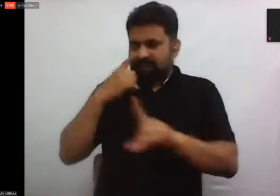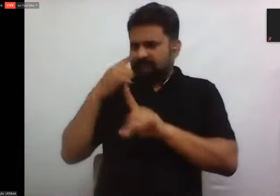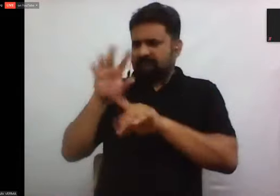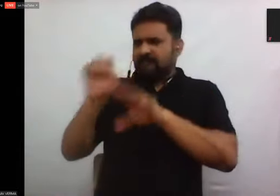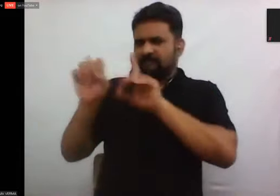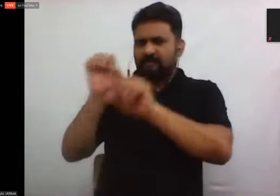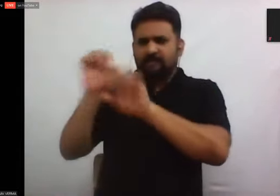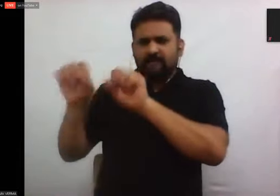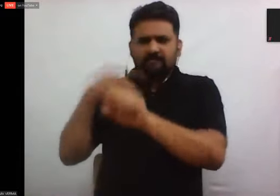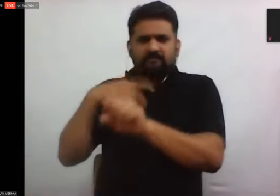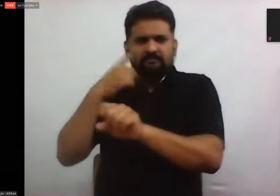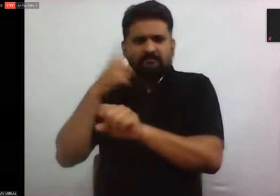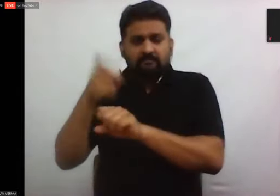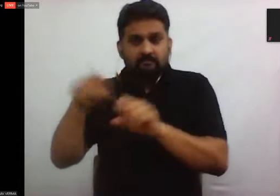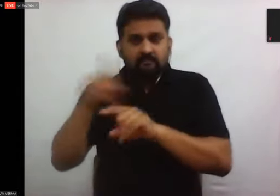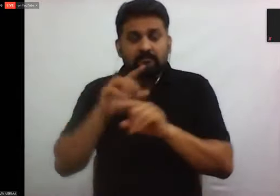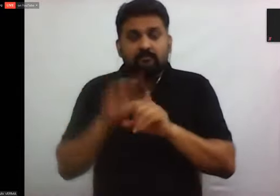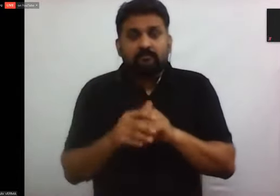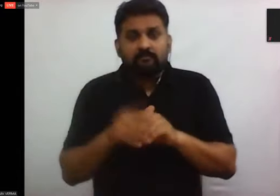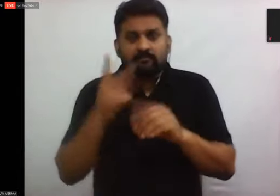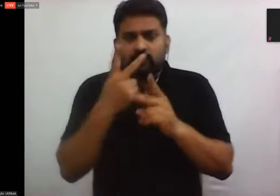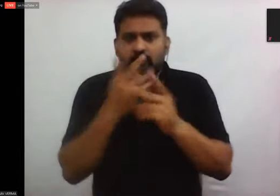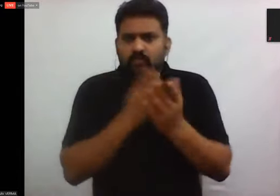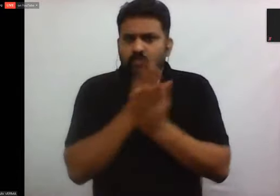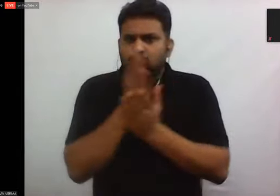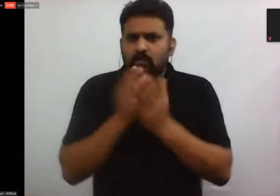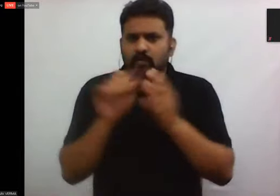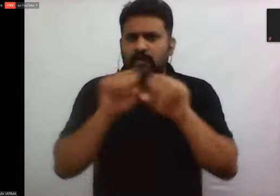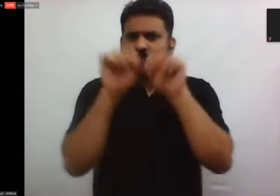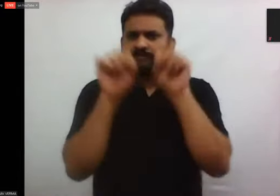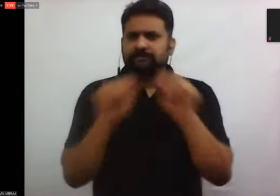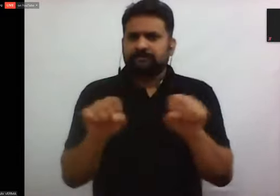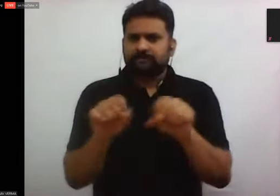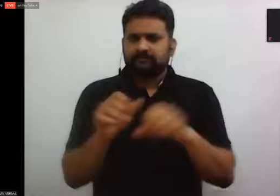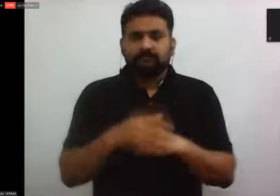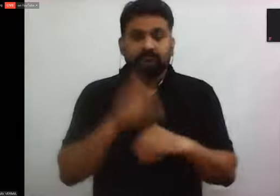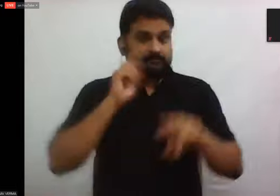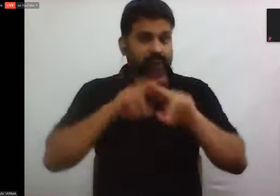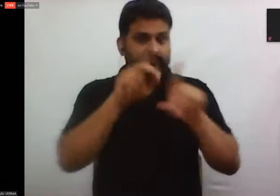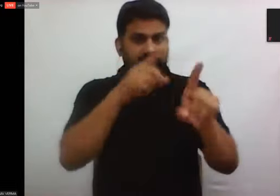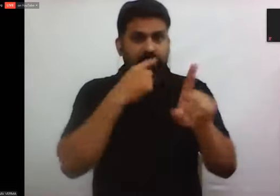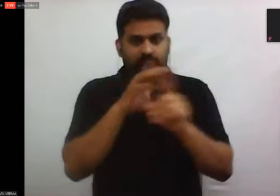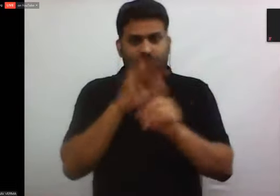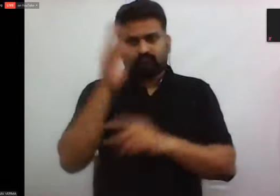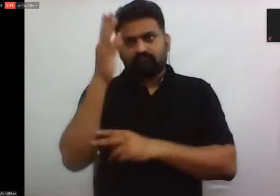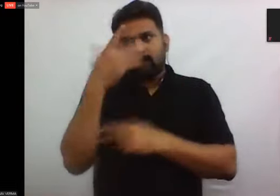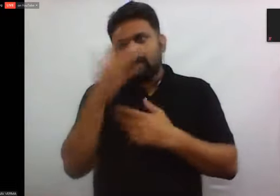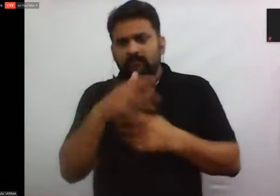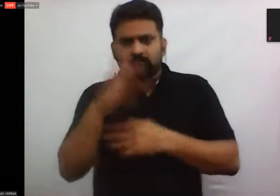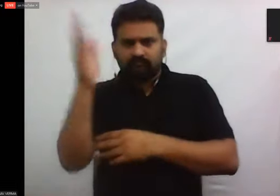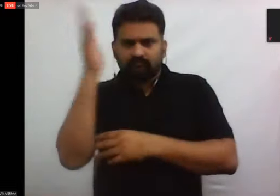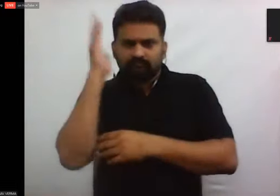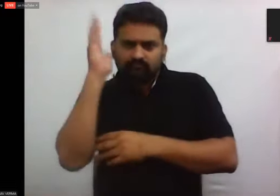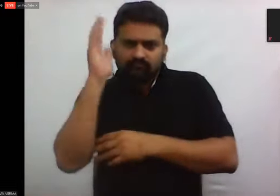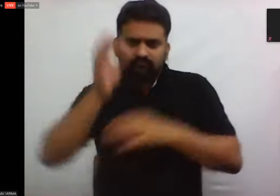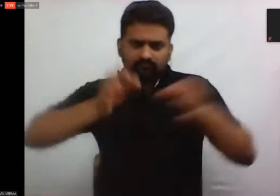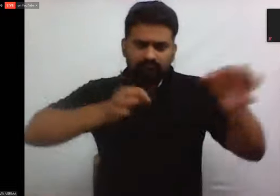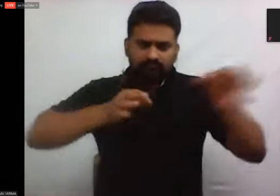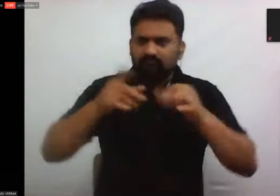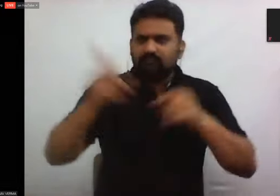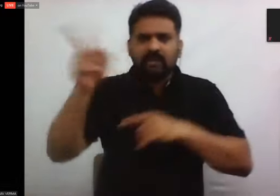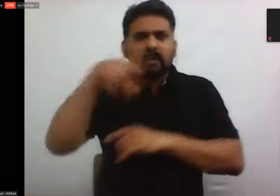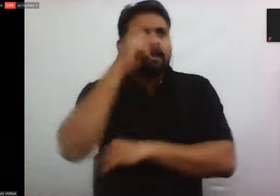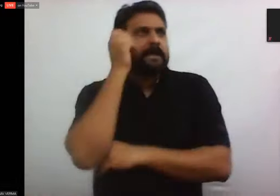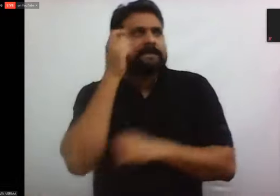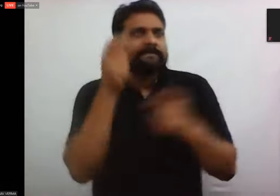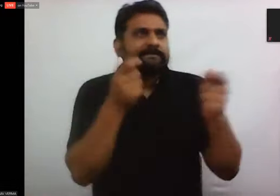them separate the two systems. I mean, if you are talking and presenting something, they are not able to handle